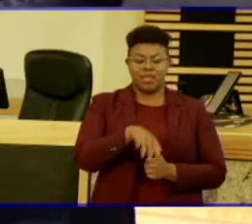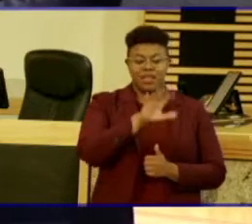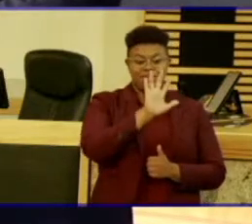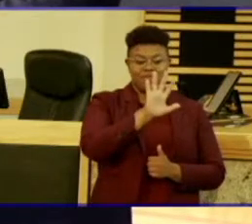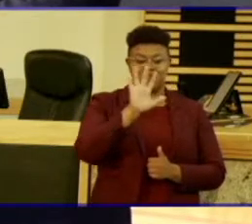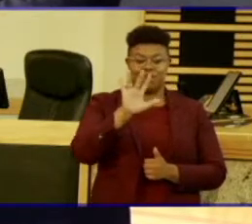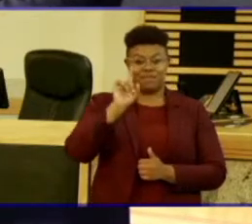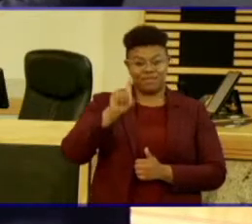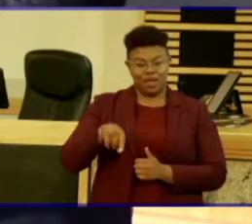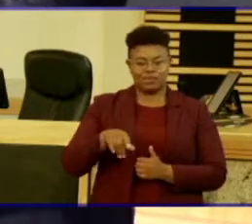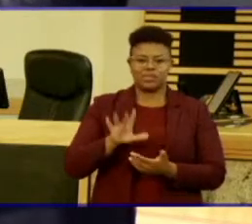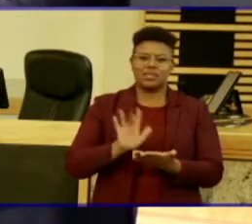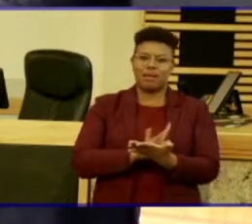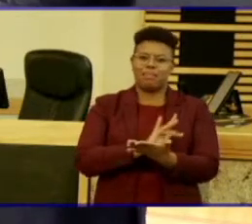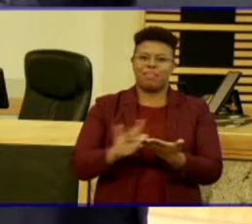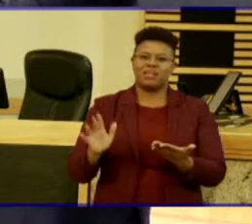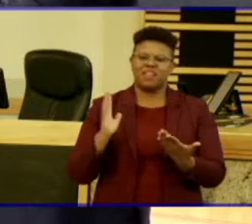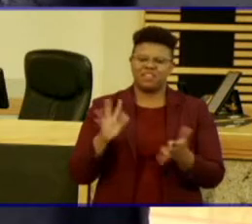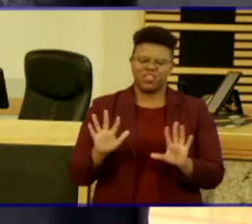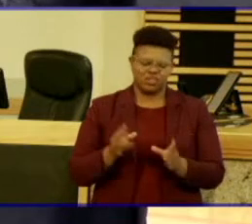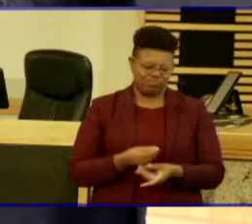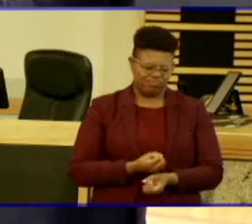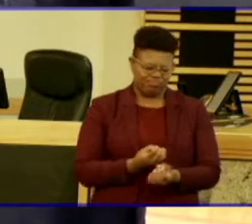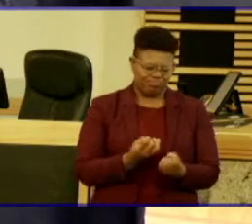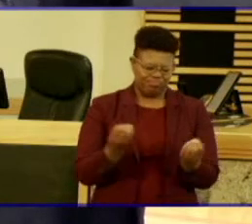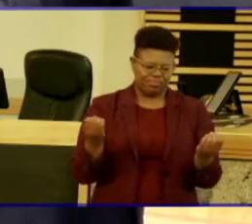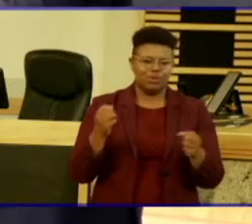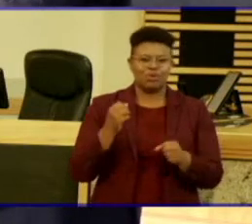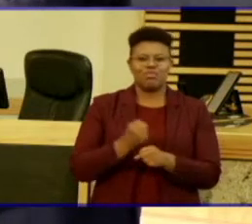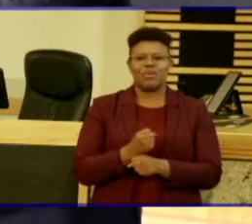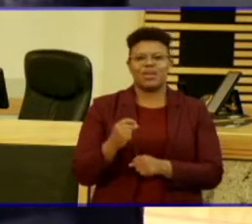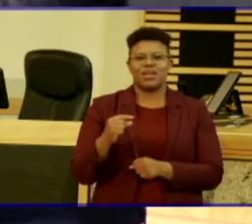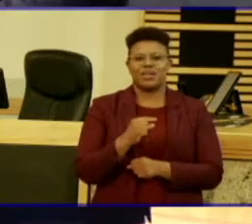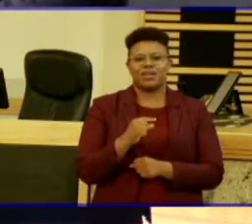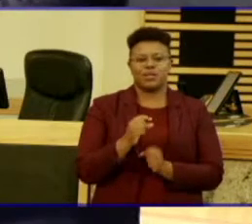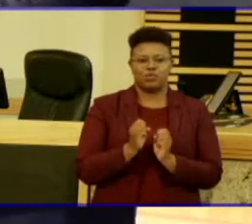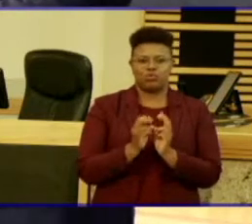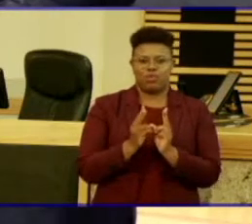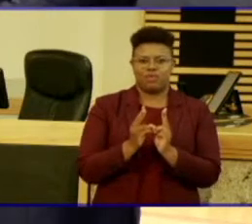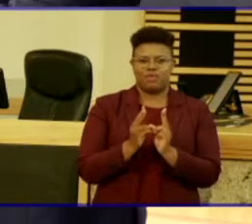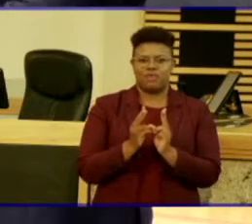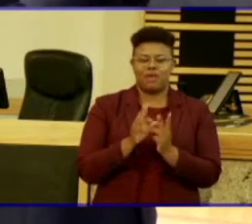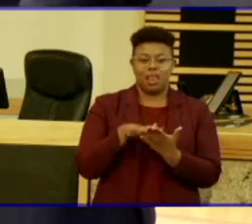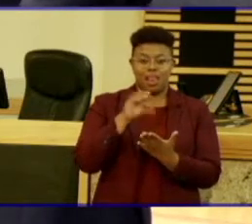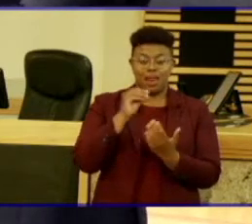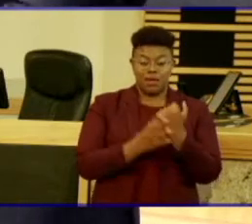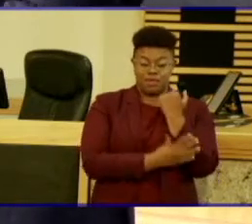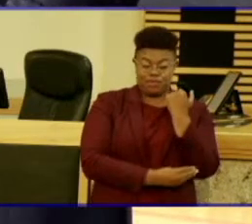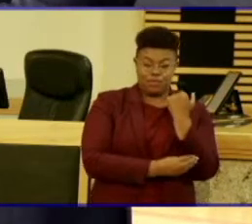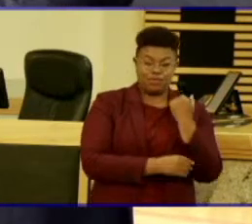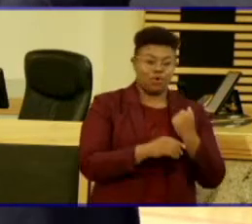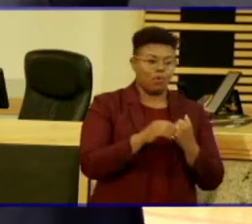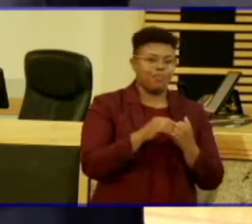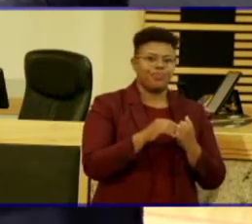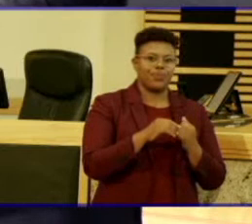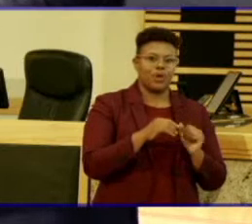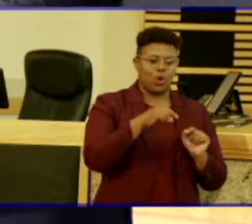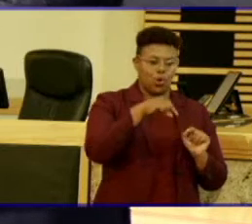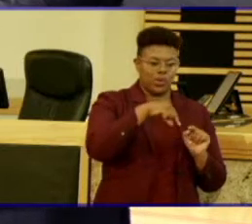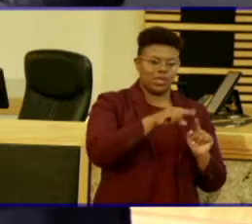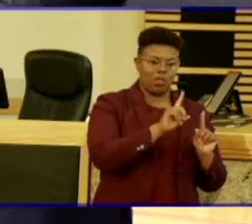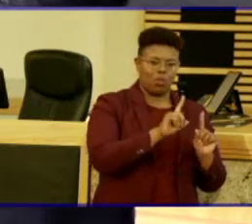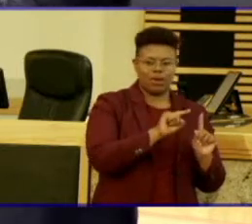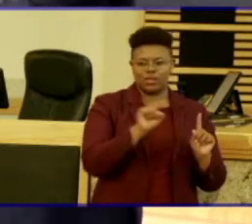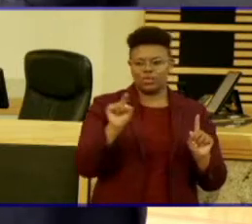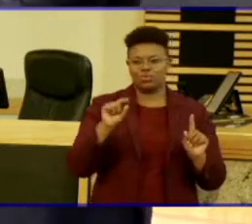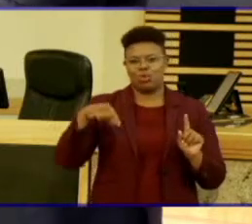55,000 tablets were issued to all grade 12 learners in quintile 1 to quintile 3 schools. Since the beginning